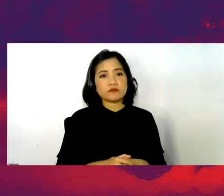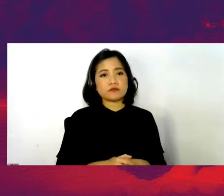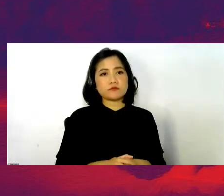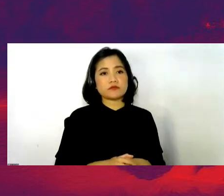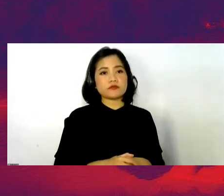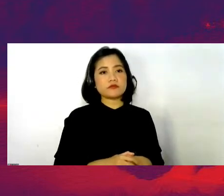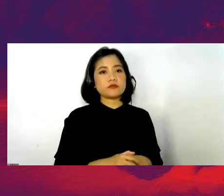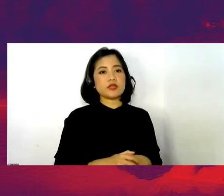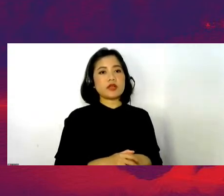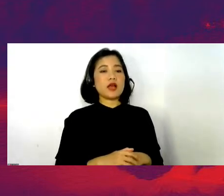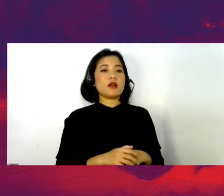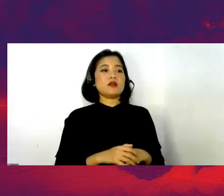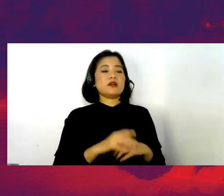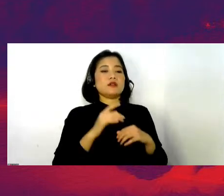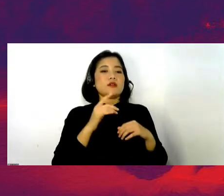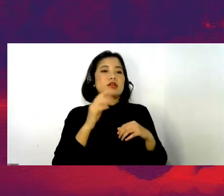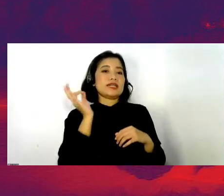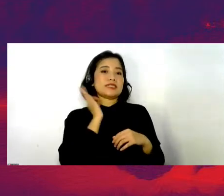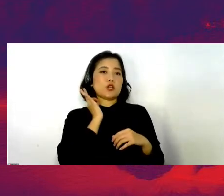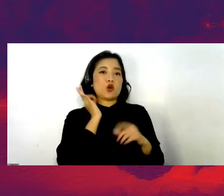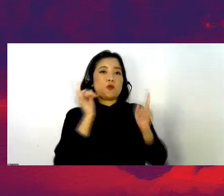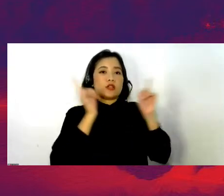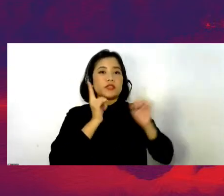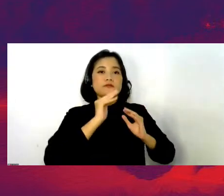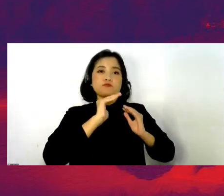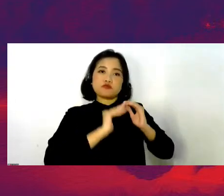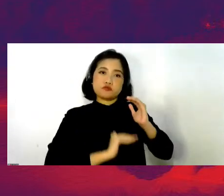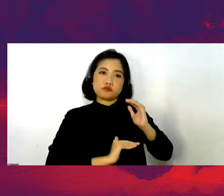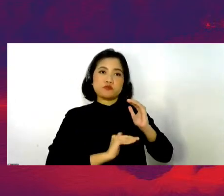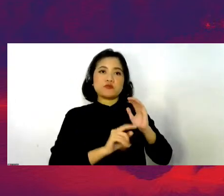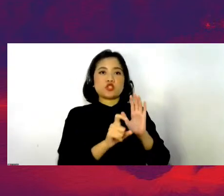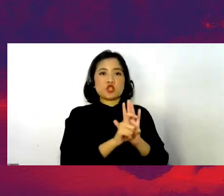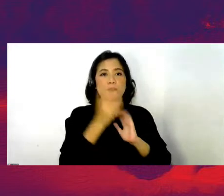India. We have representatives here today.